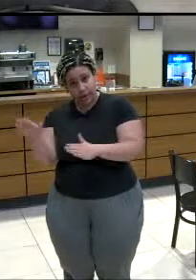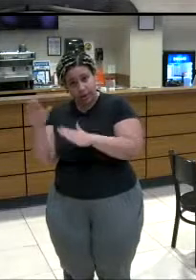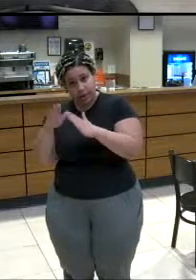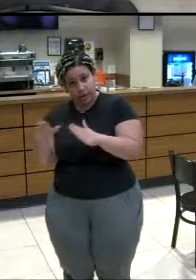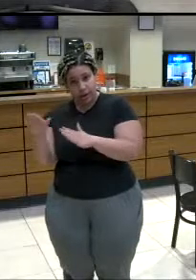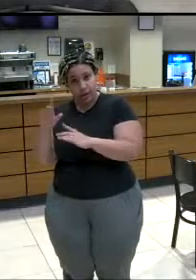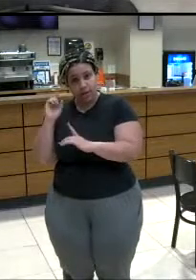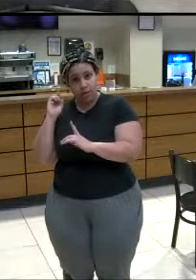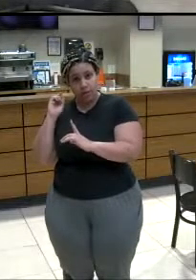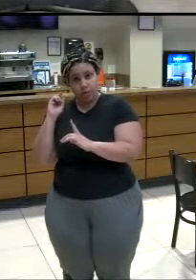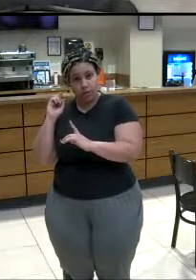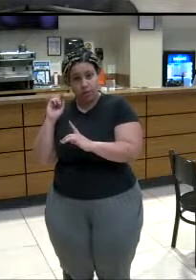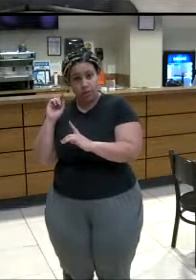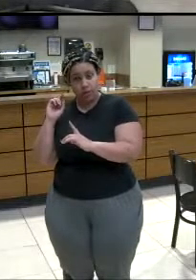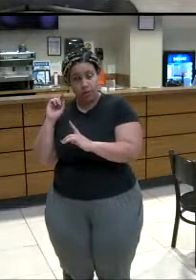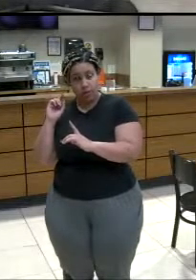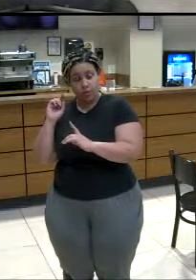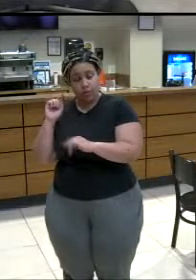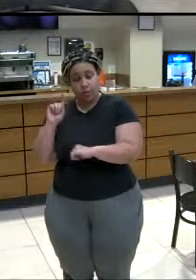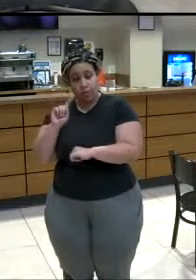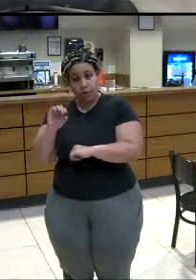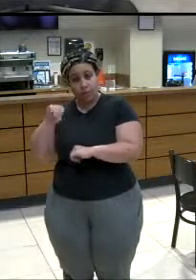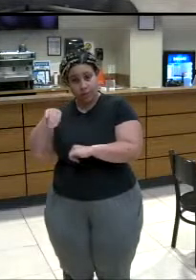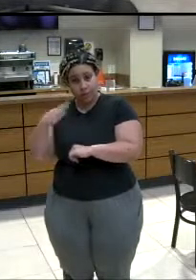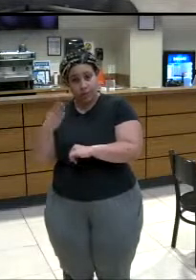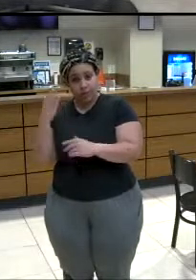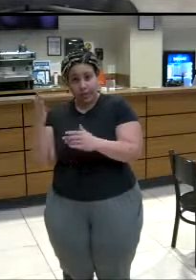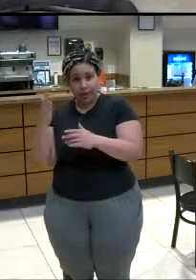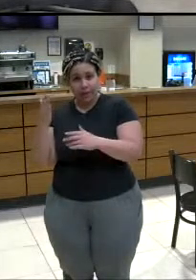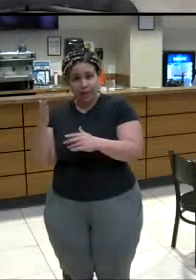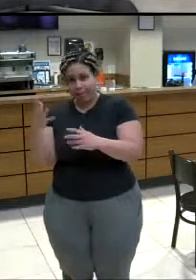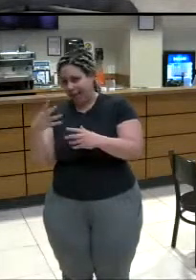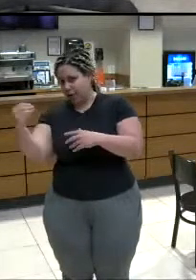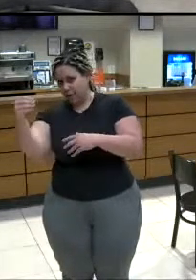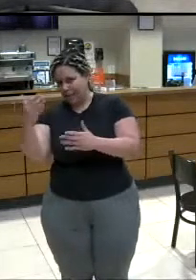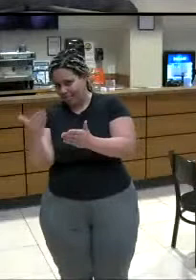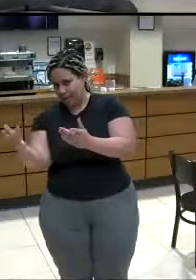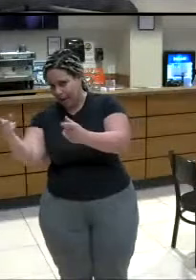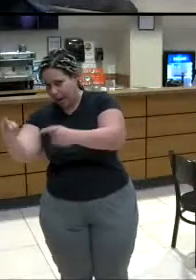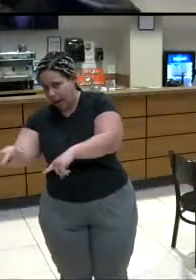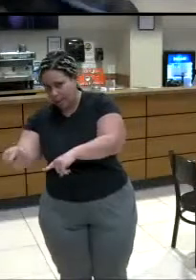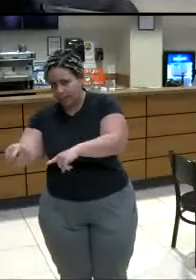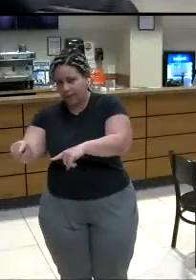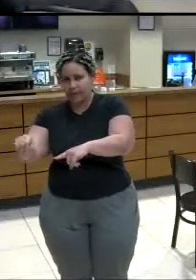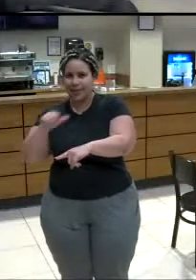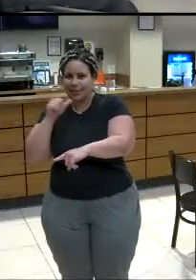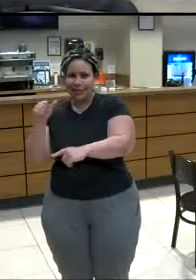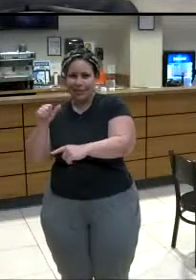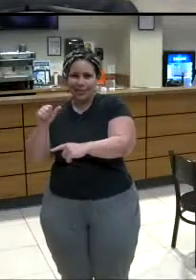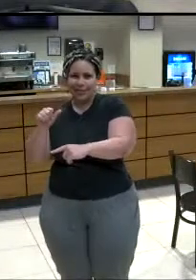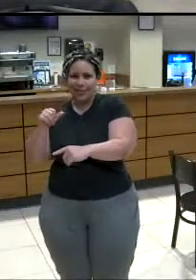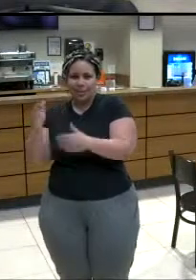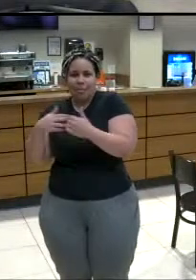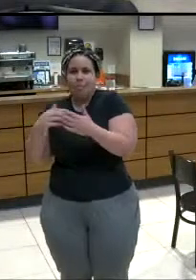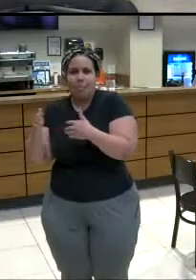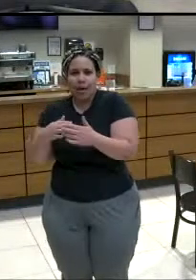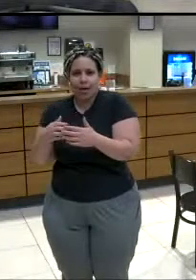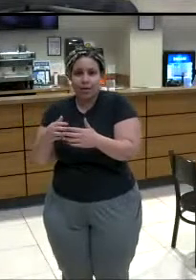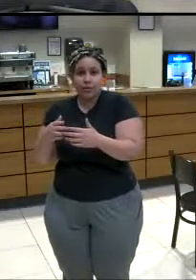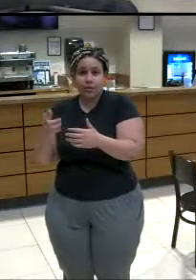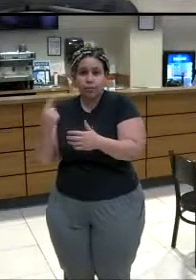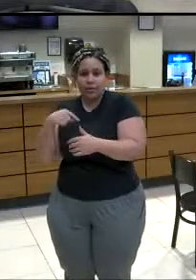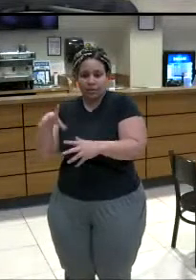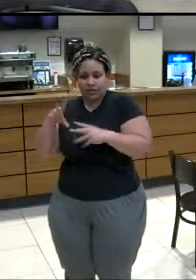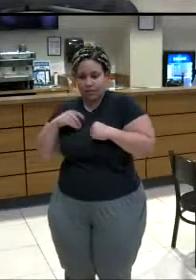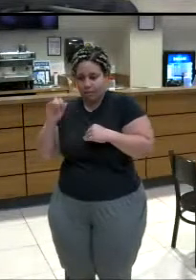is doing something, maybe something external happens and that's no longer viable, it's not even reasonable to do, then we're going to live with that for 3